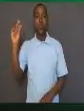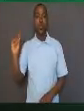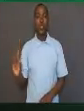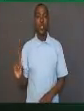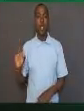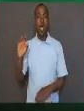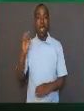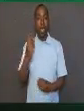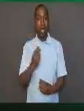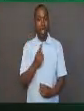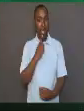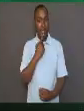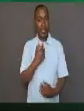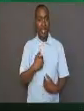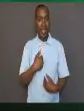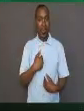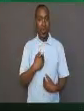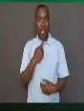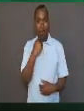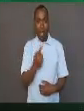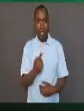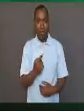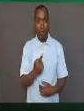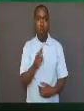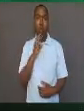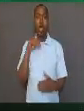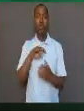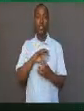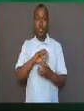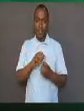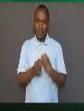a water-soluble organic acid.